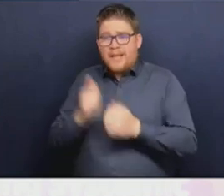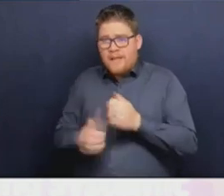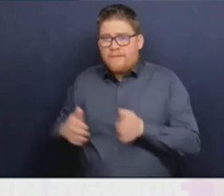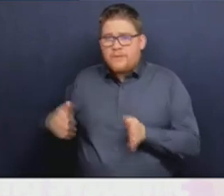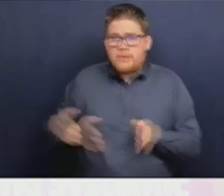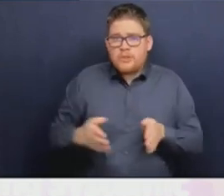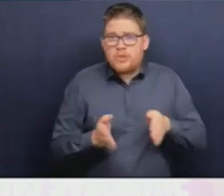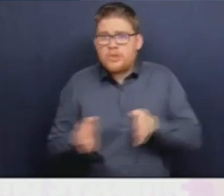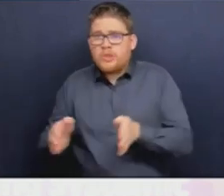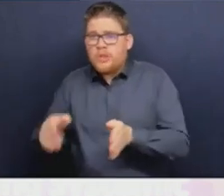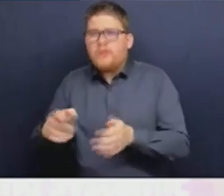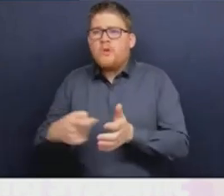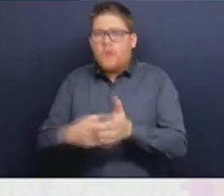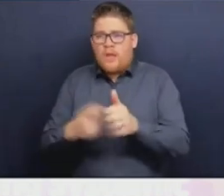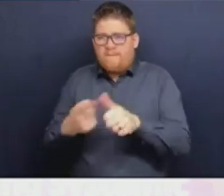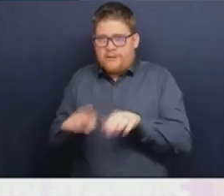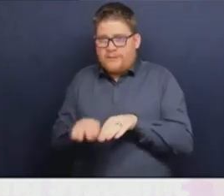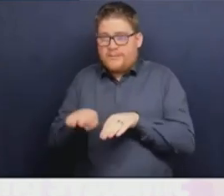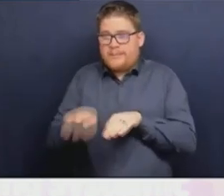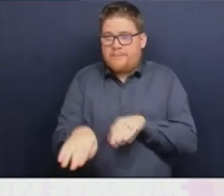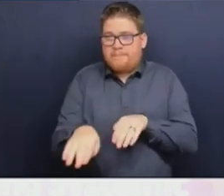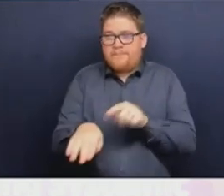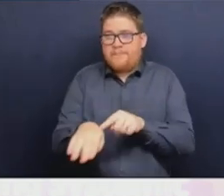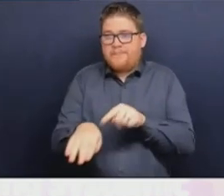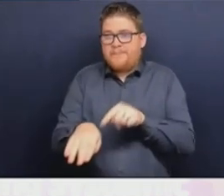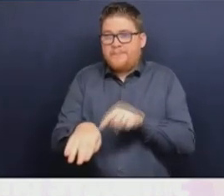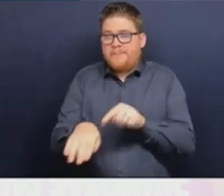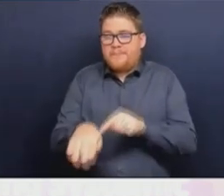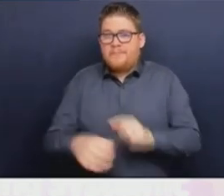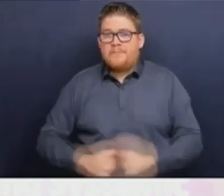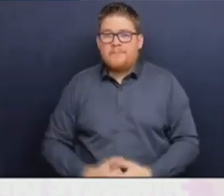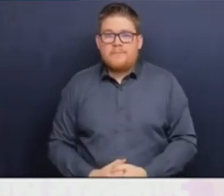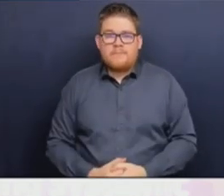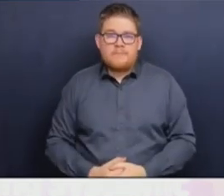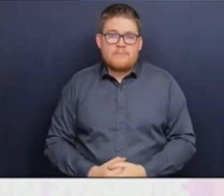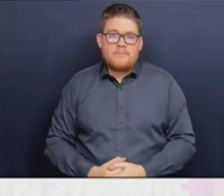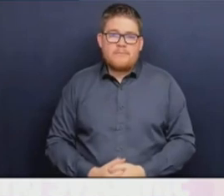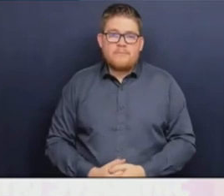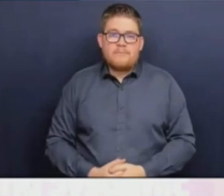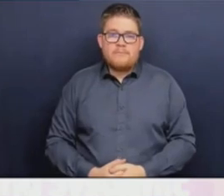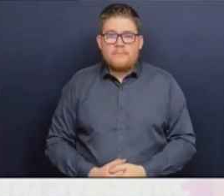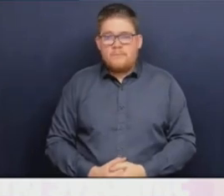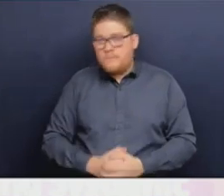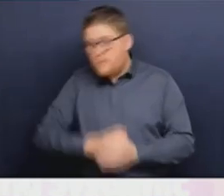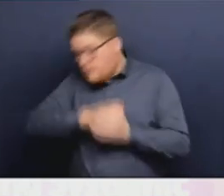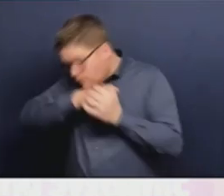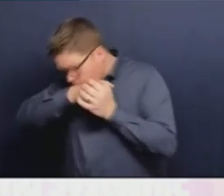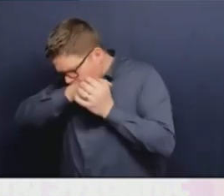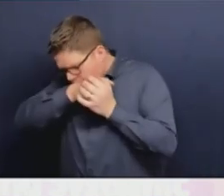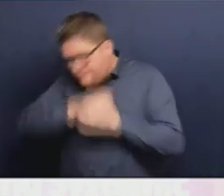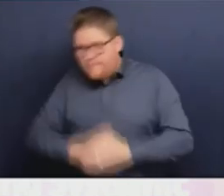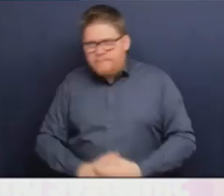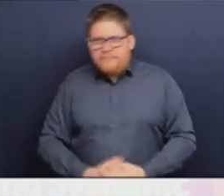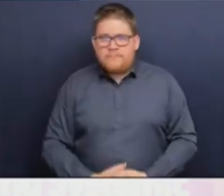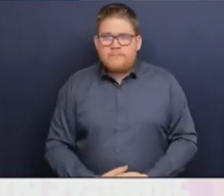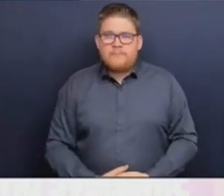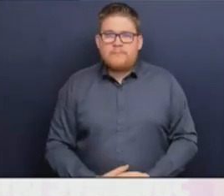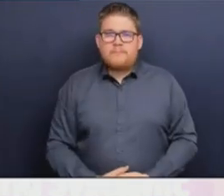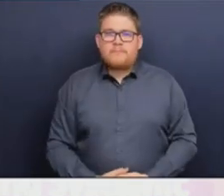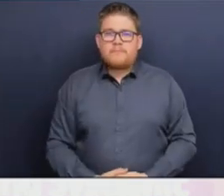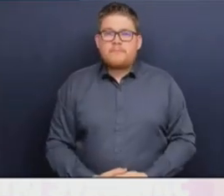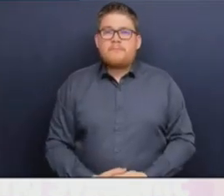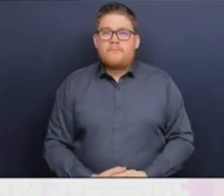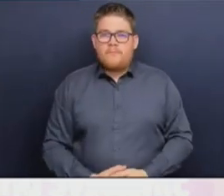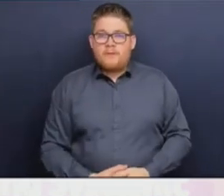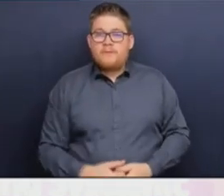step. We are now coming up to the fifth year since the swearing in of my government. And from day one,